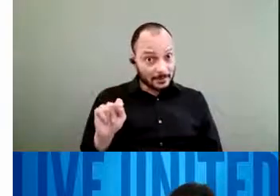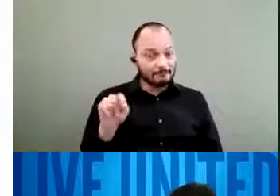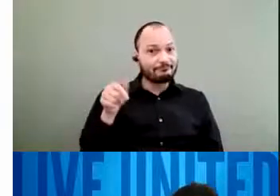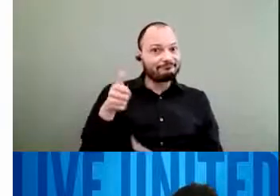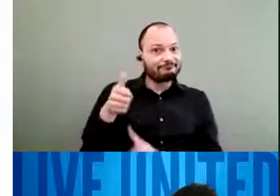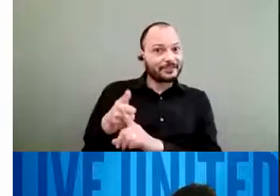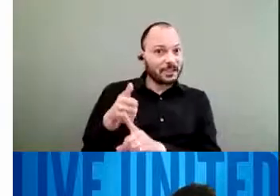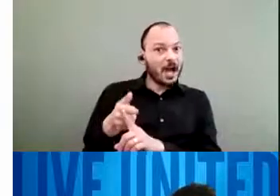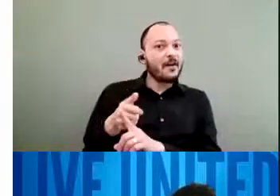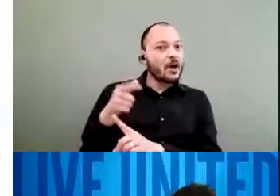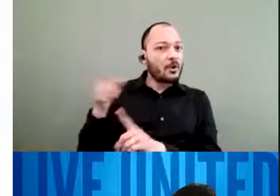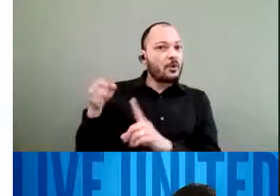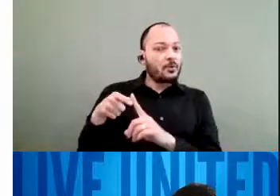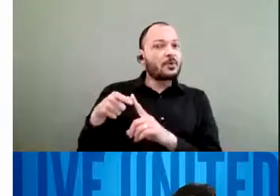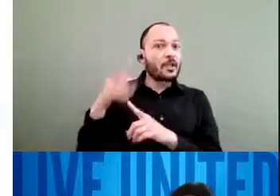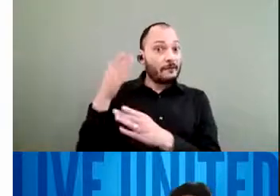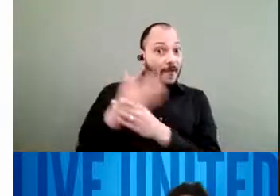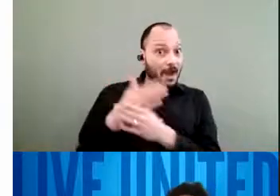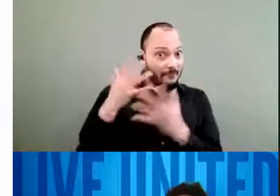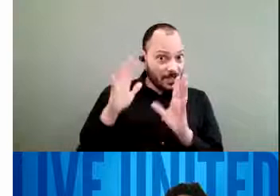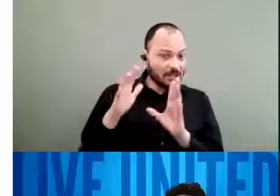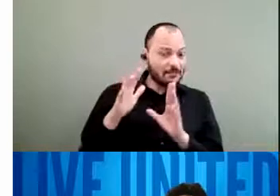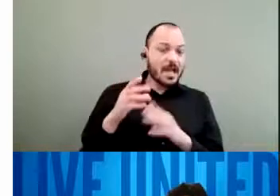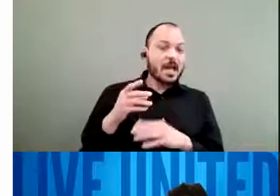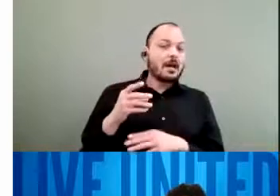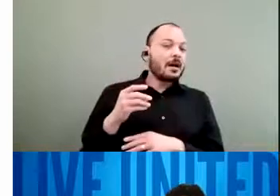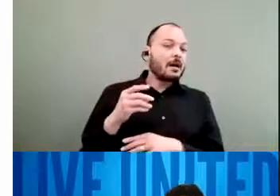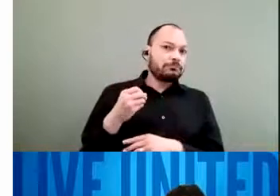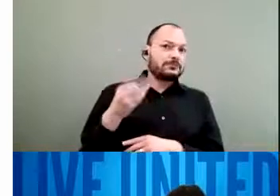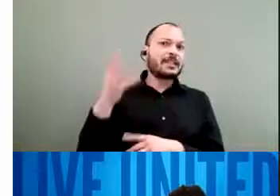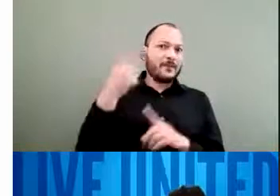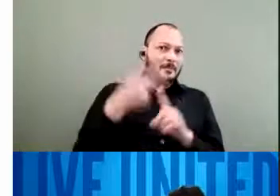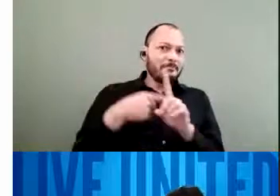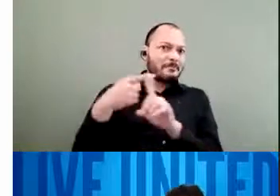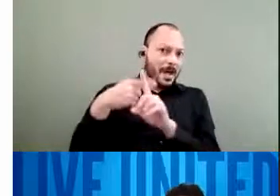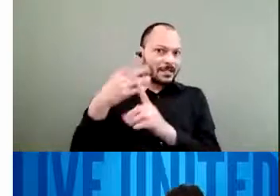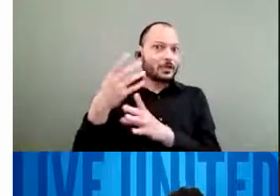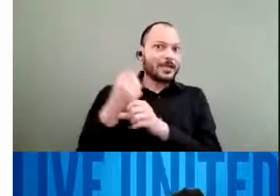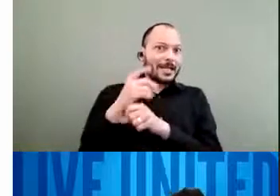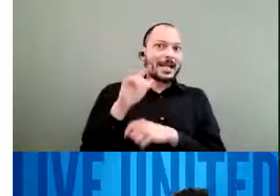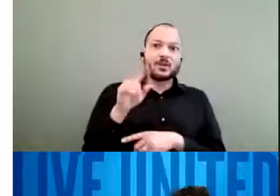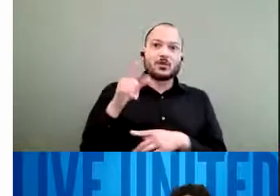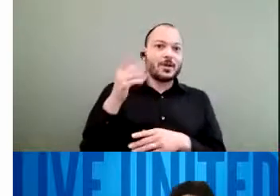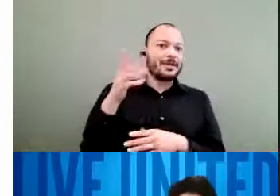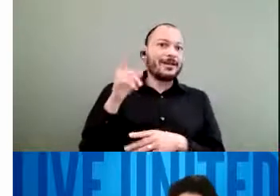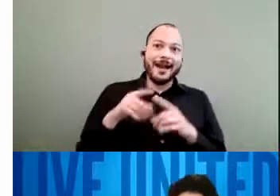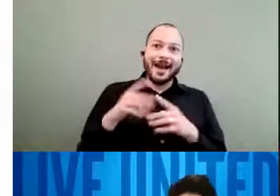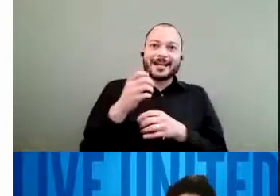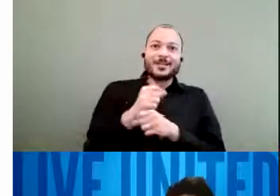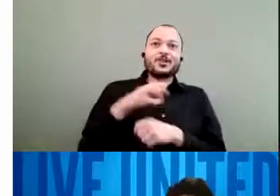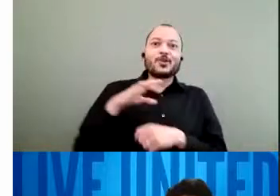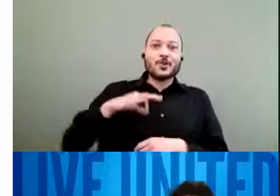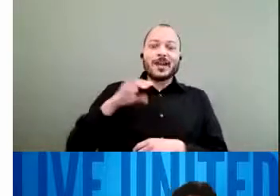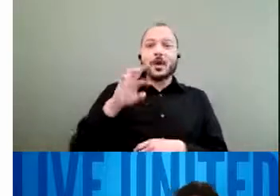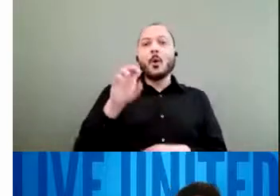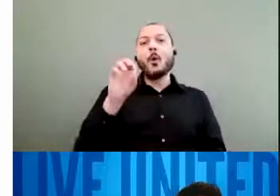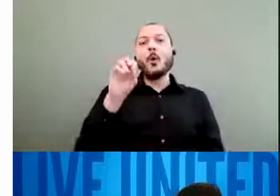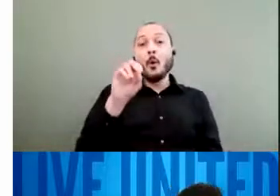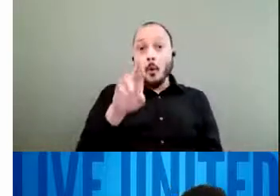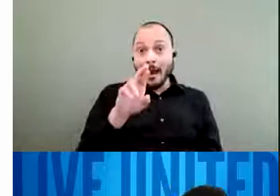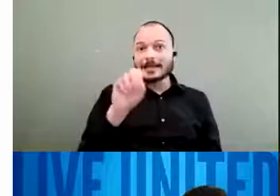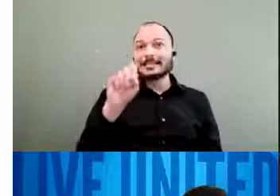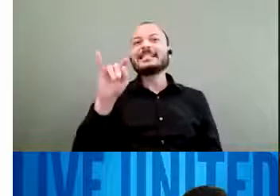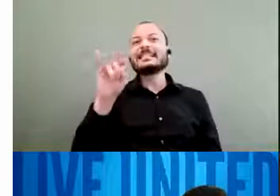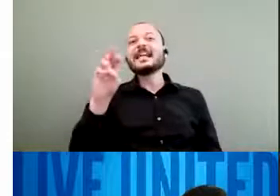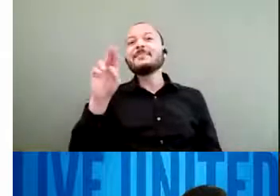take several months, and you know, you won't be able to receive your credit or your stimulus until you get that taken